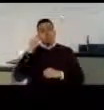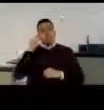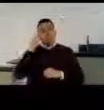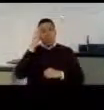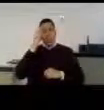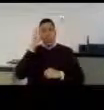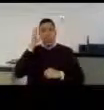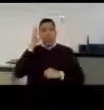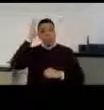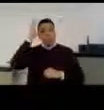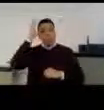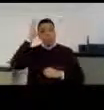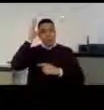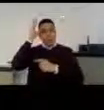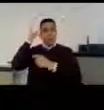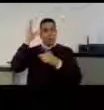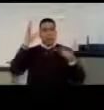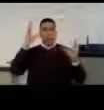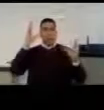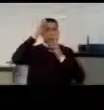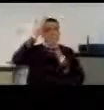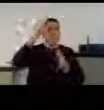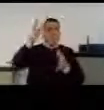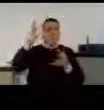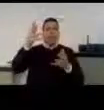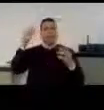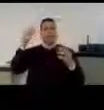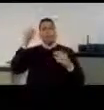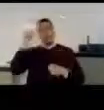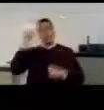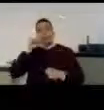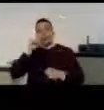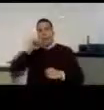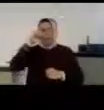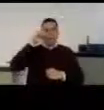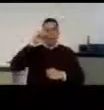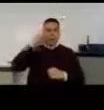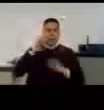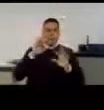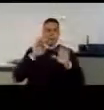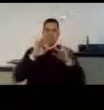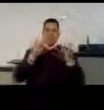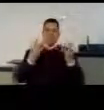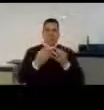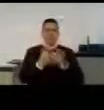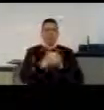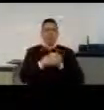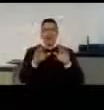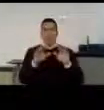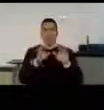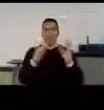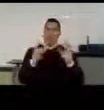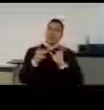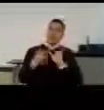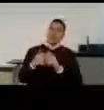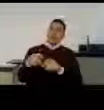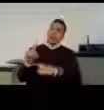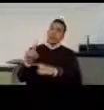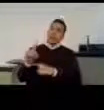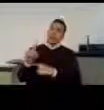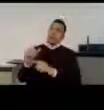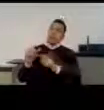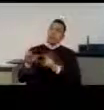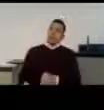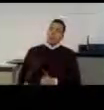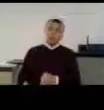I mean parents in the largest form, so whether that's grandparents, whether that's aunties and uncles that have taken positions on